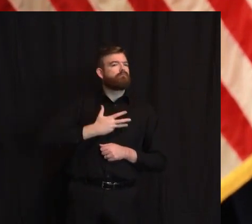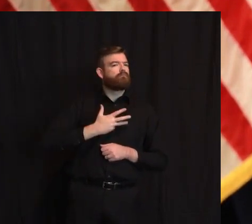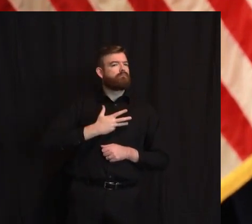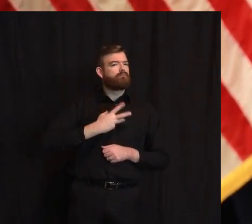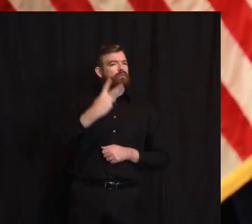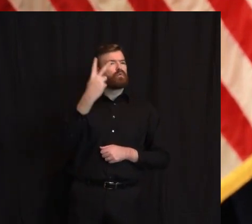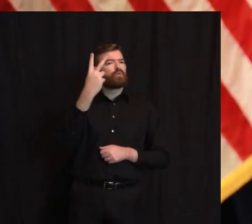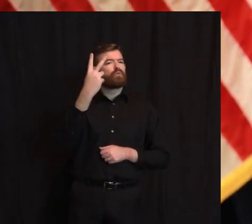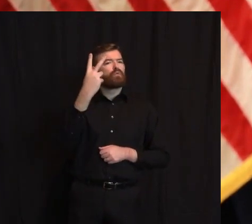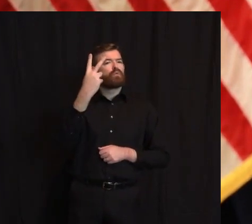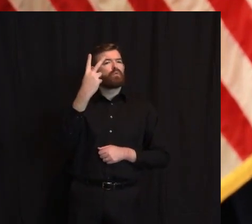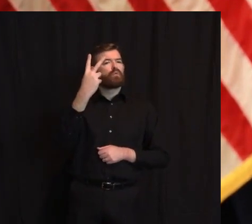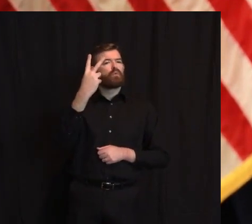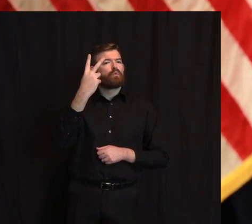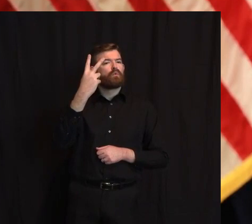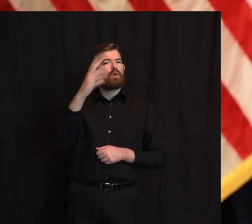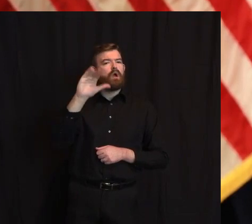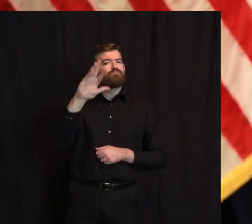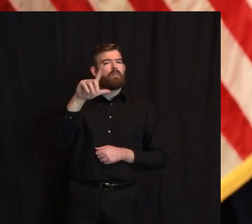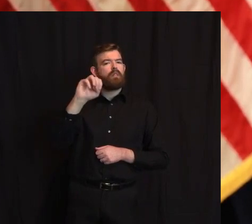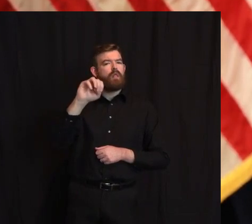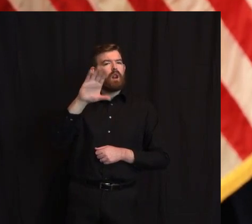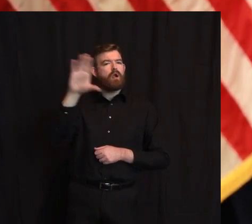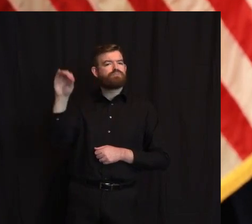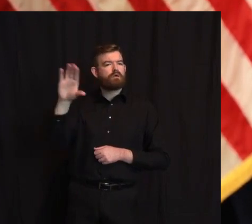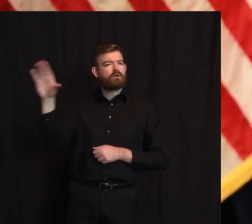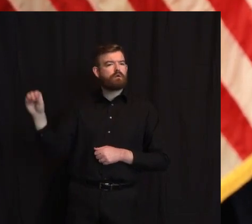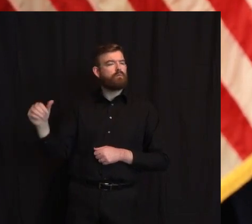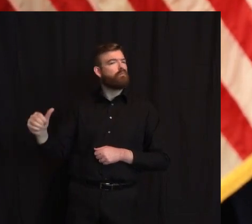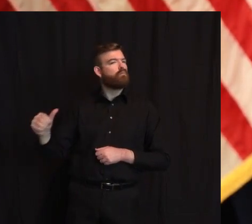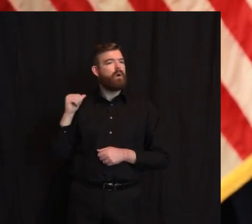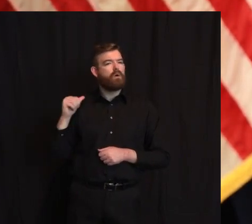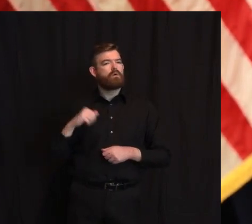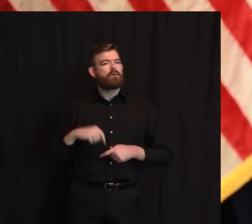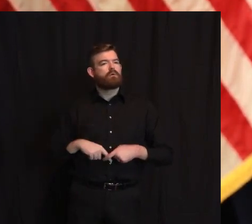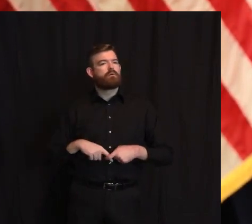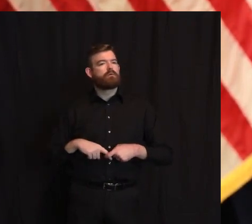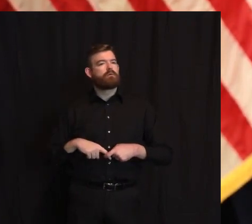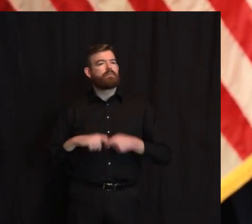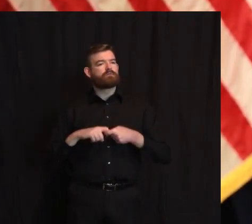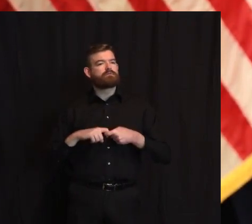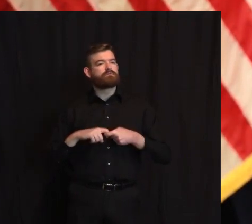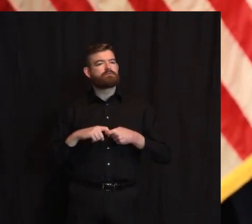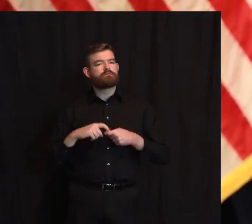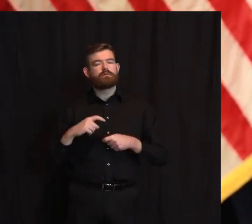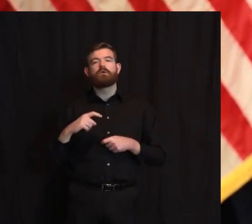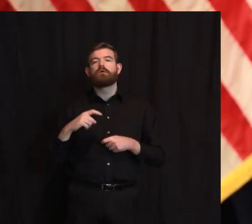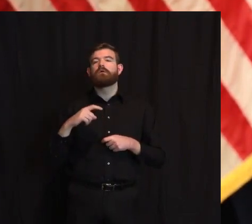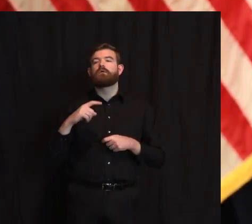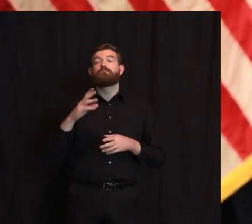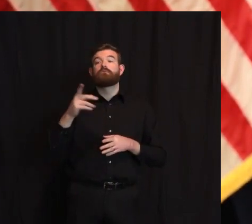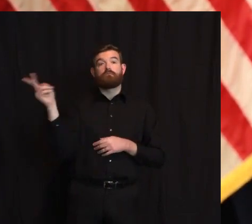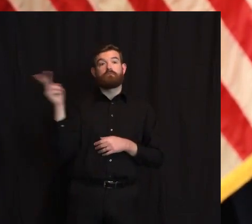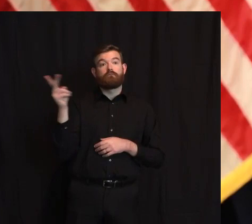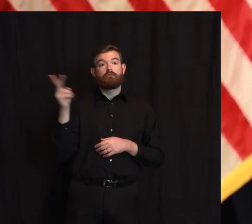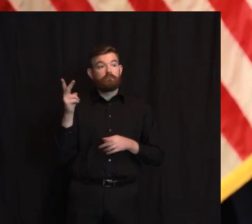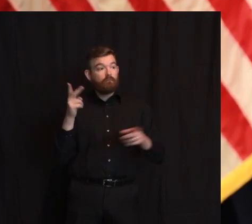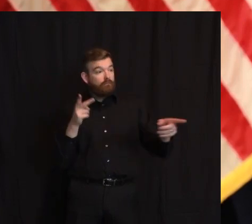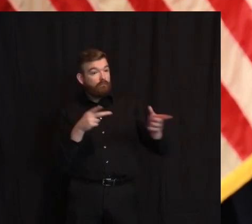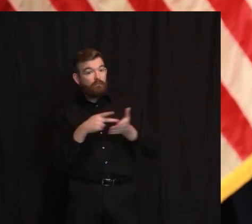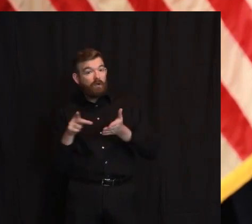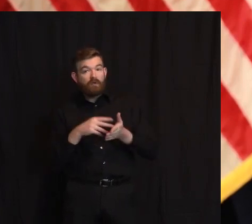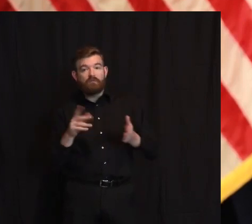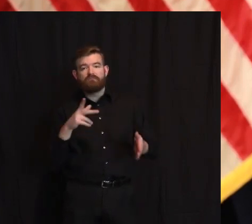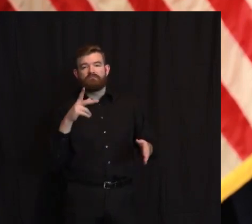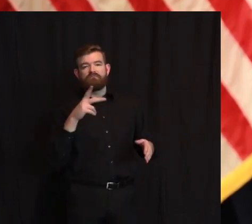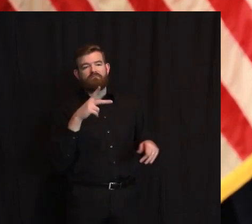are have not suspended shutoffs, and I think internet is really important at this time. So, can you